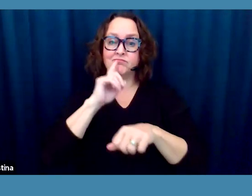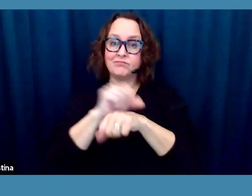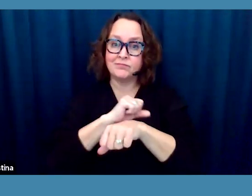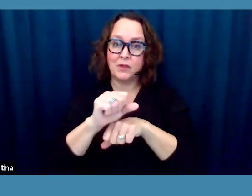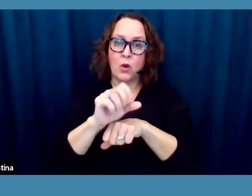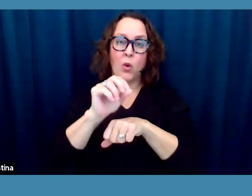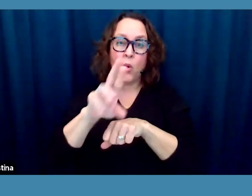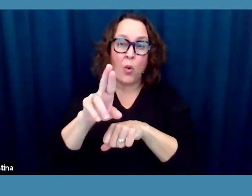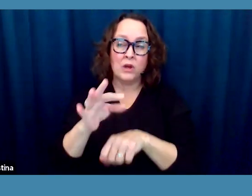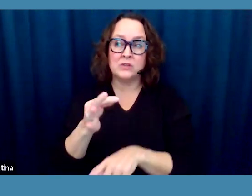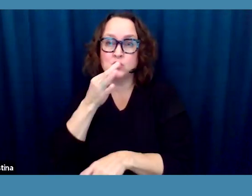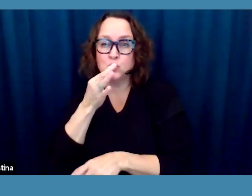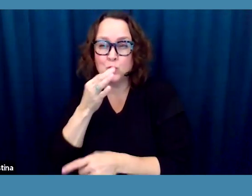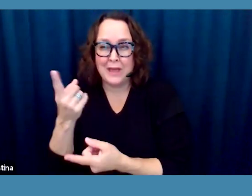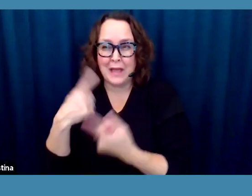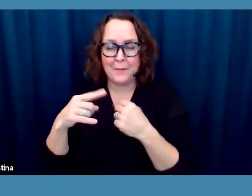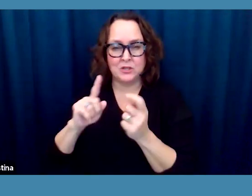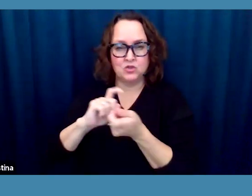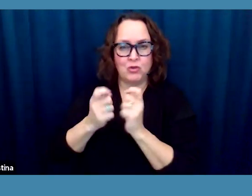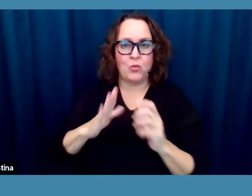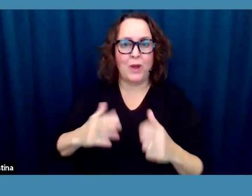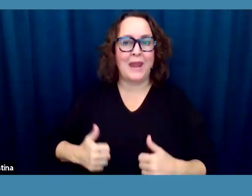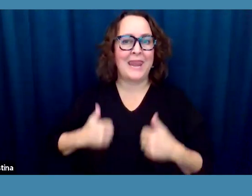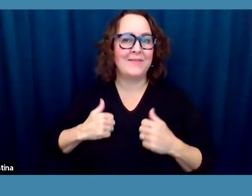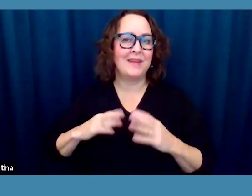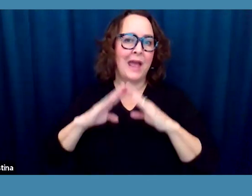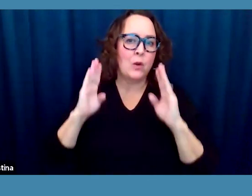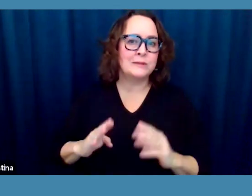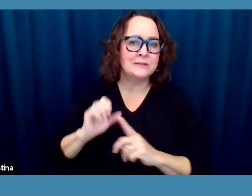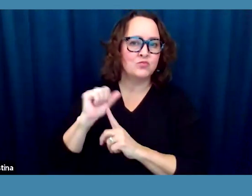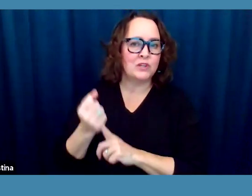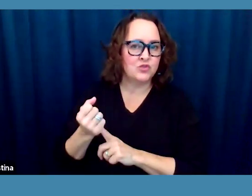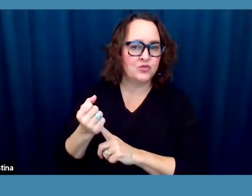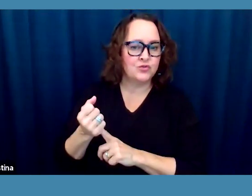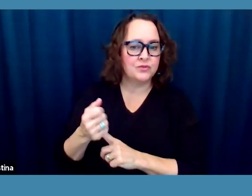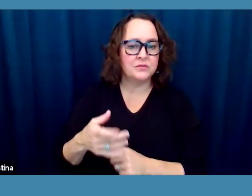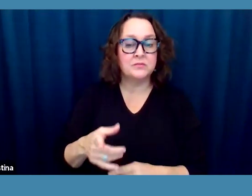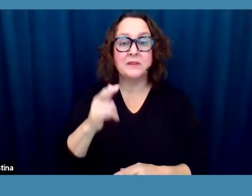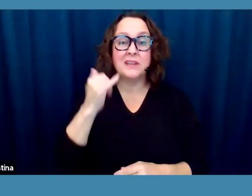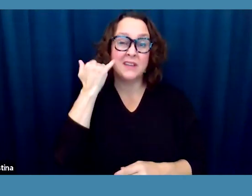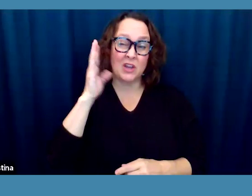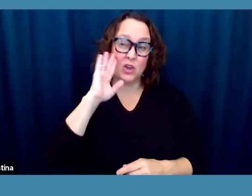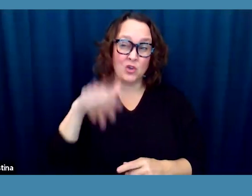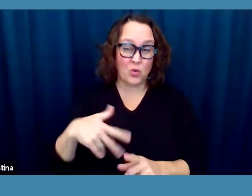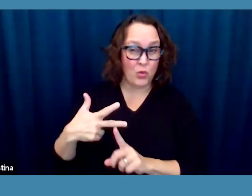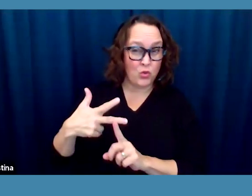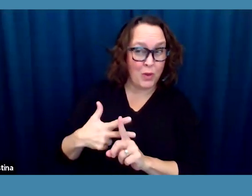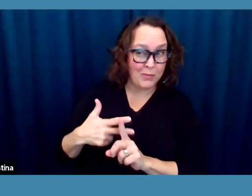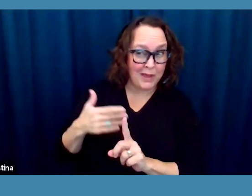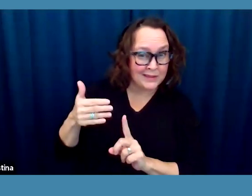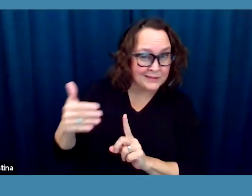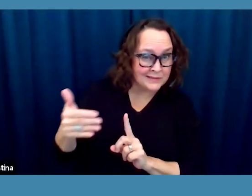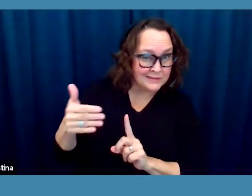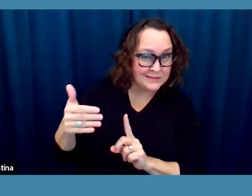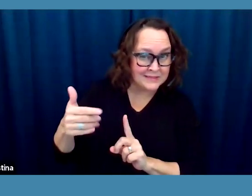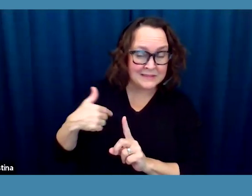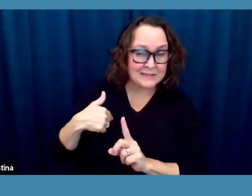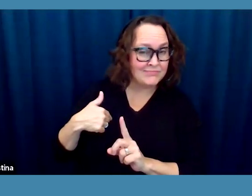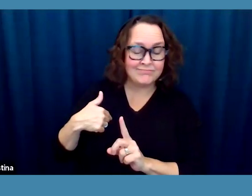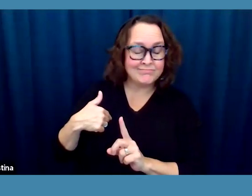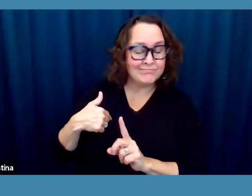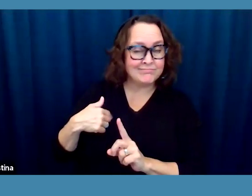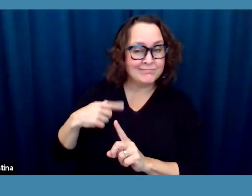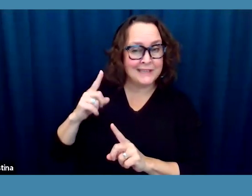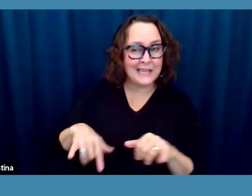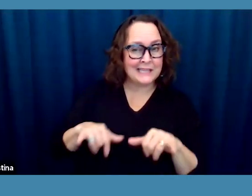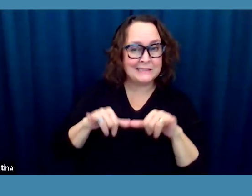an upcoming change in your living situation. So if you know that in 3 months, I'm no longer going to be able to